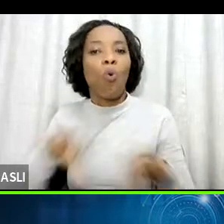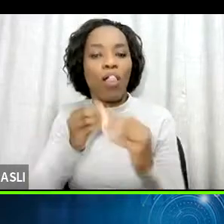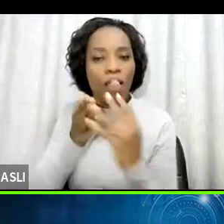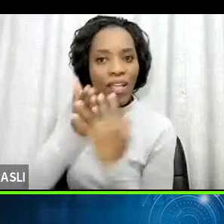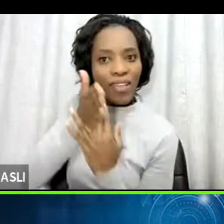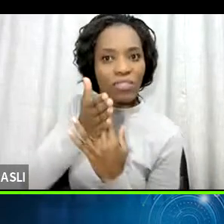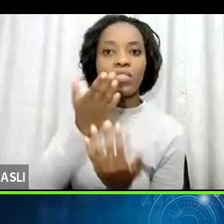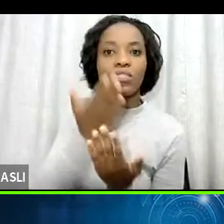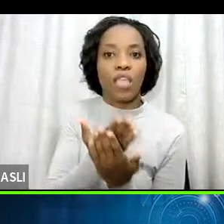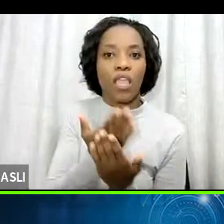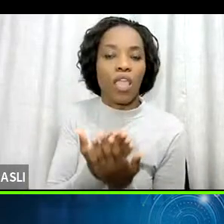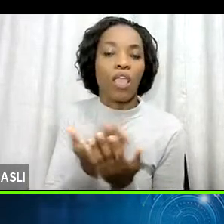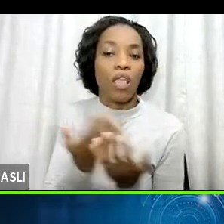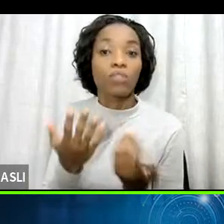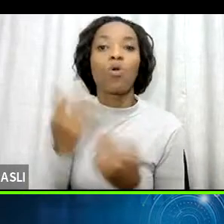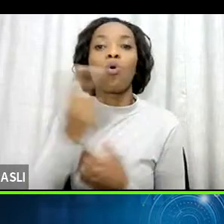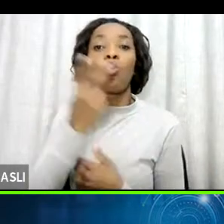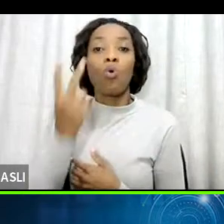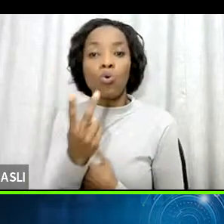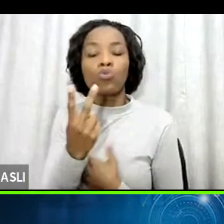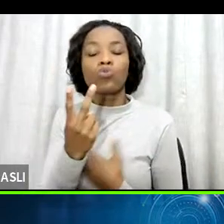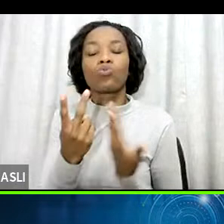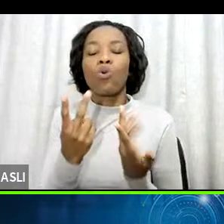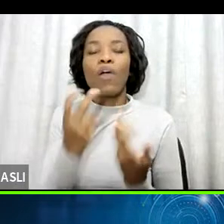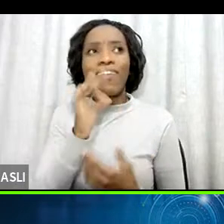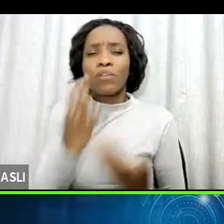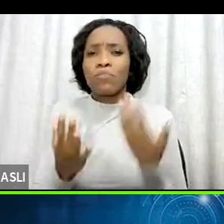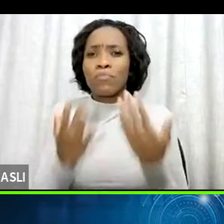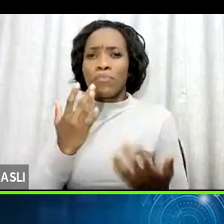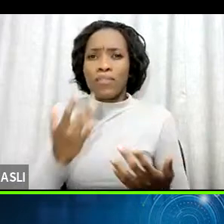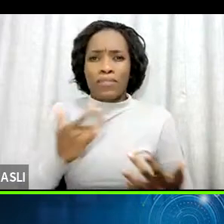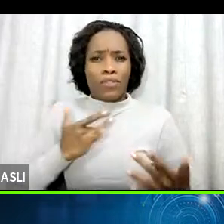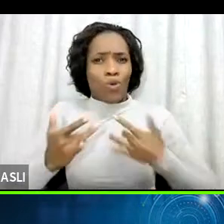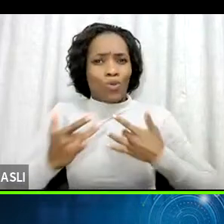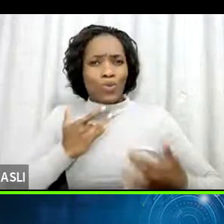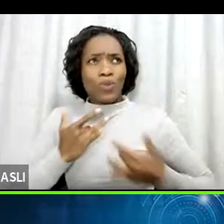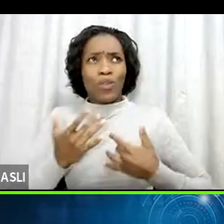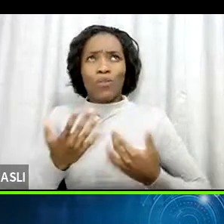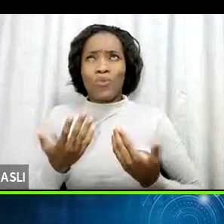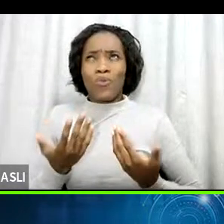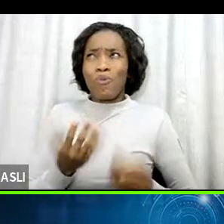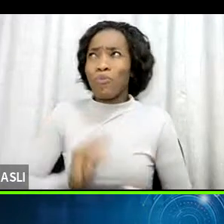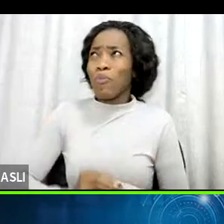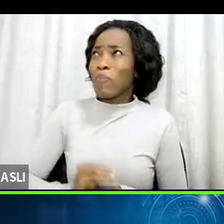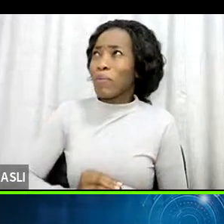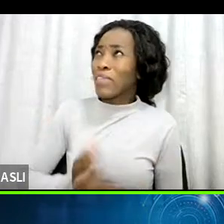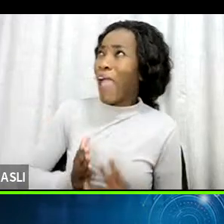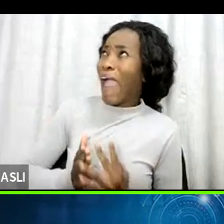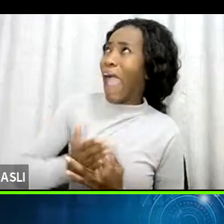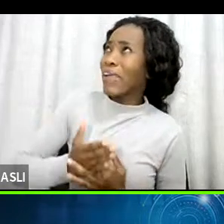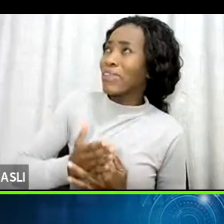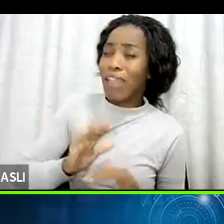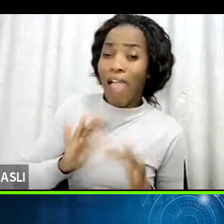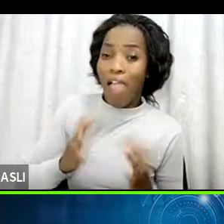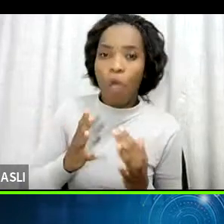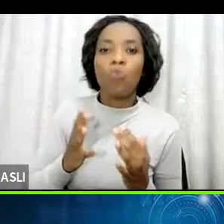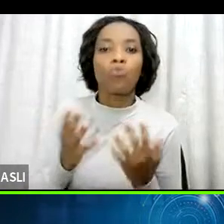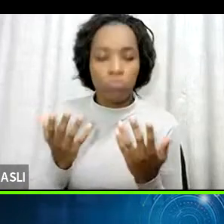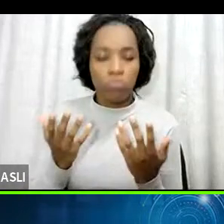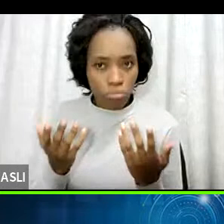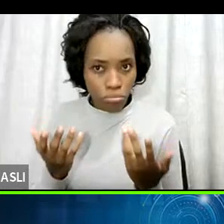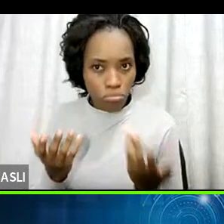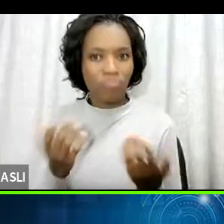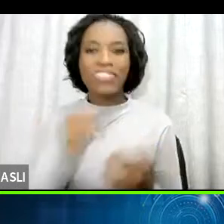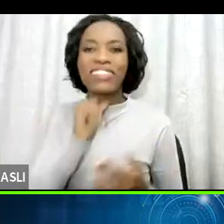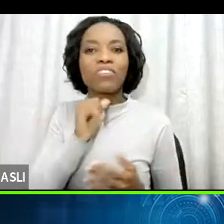the extent that you have any concerns or issues around access with us, whether it's